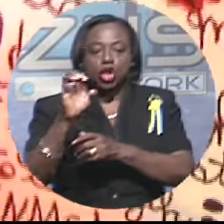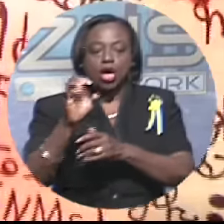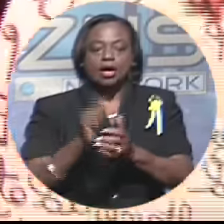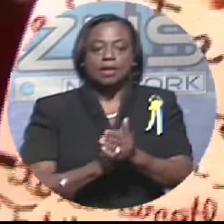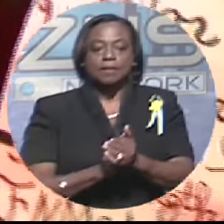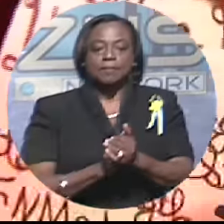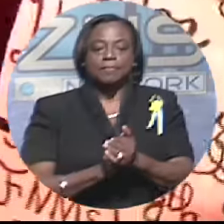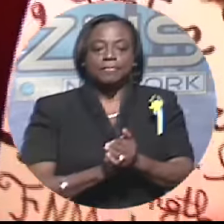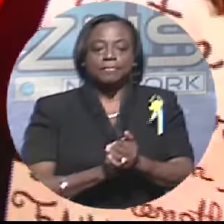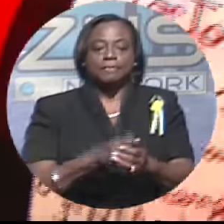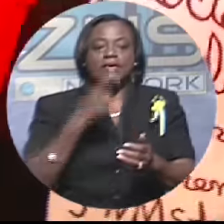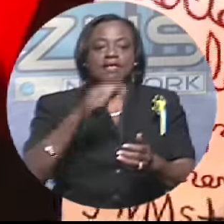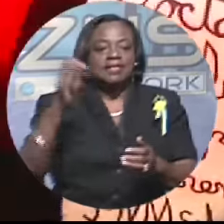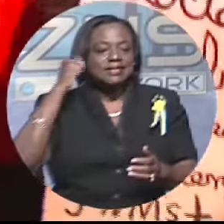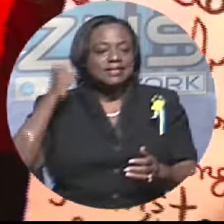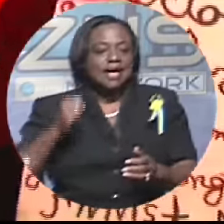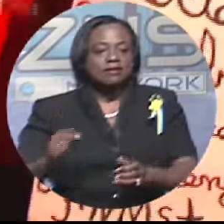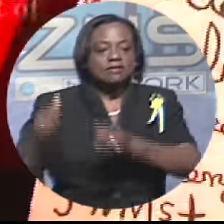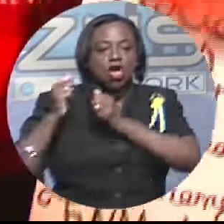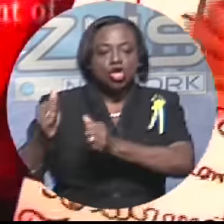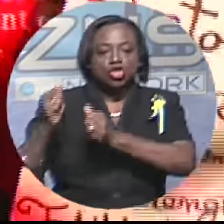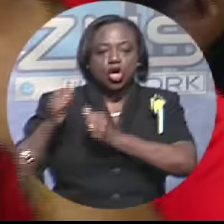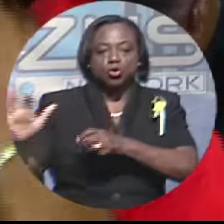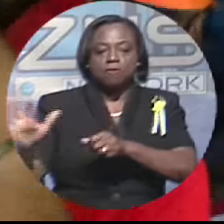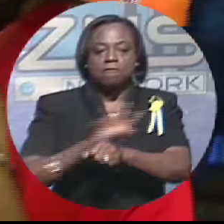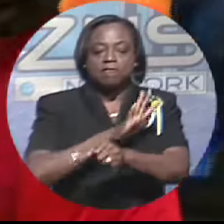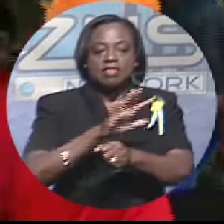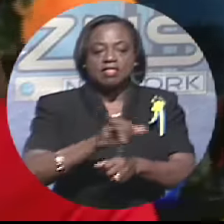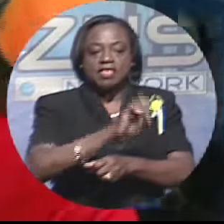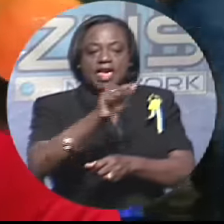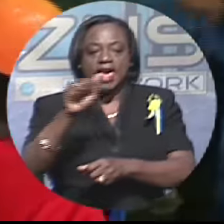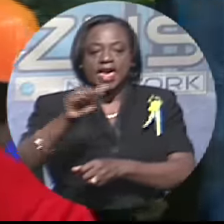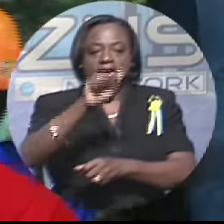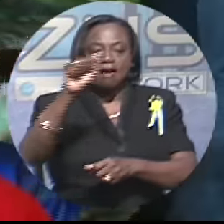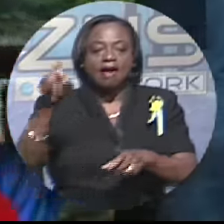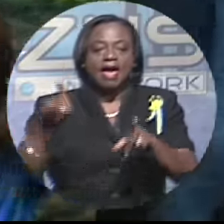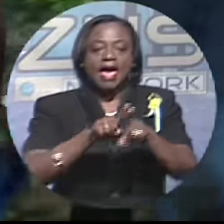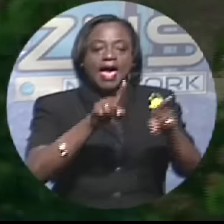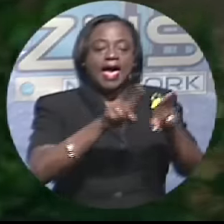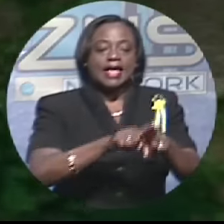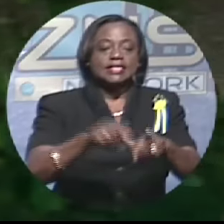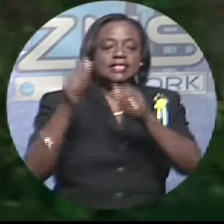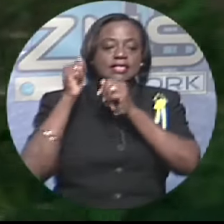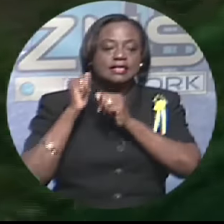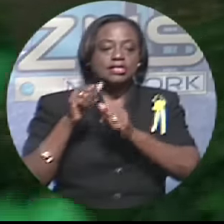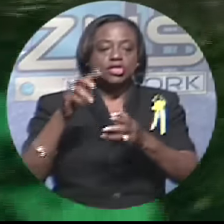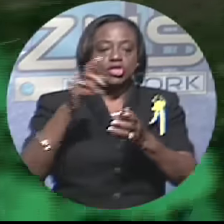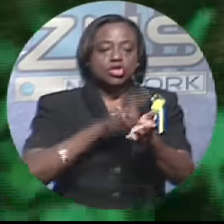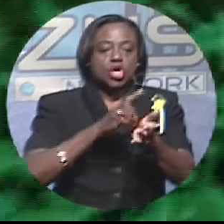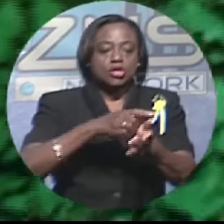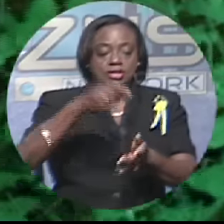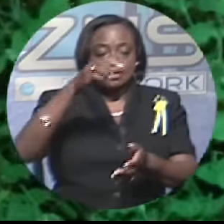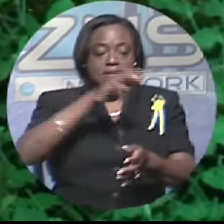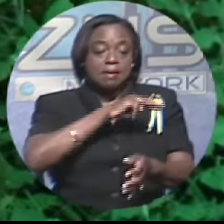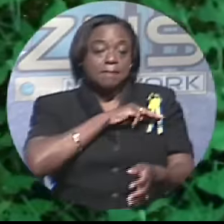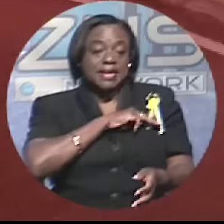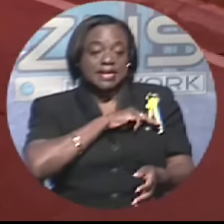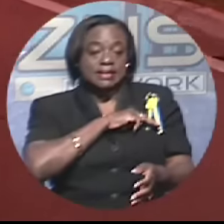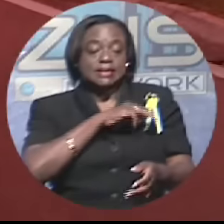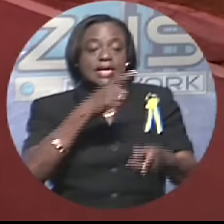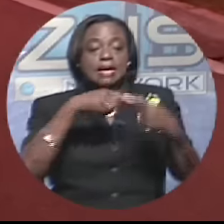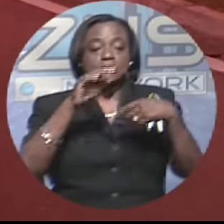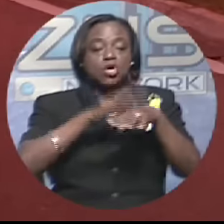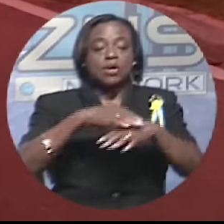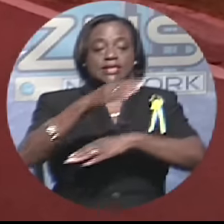The pulsating sounds of Junkanoo filled the air as Dr. Minnis arrived on stage to deliver his address. Acknowledging that crime is out of control,